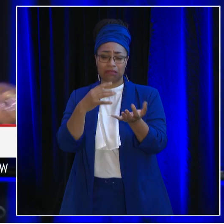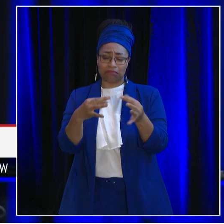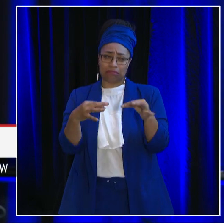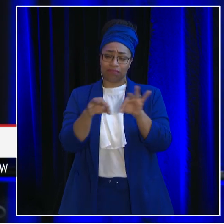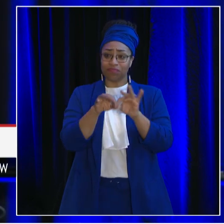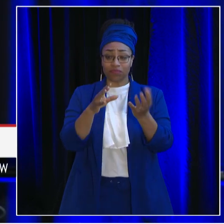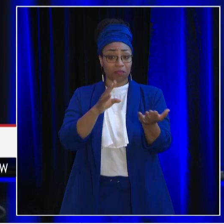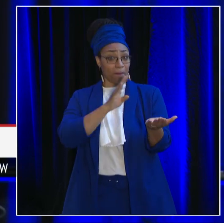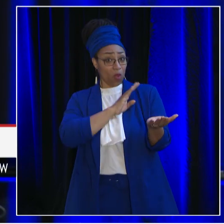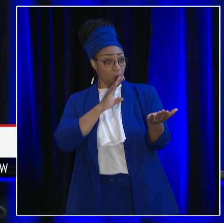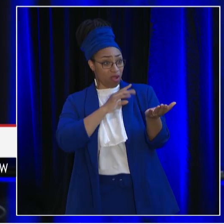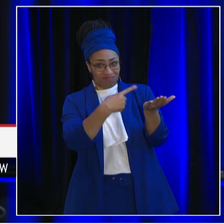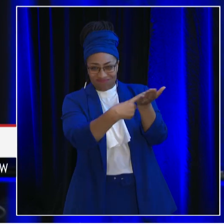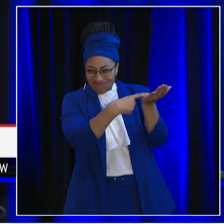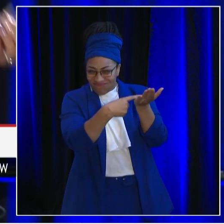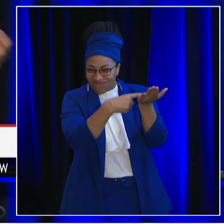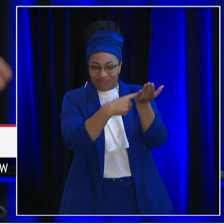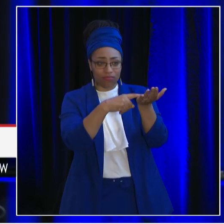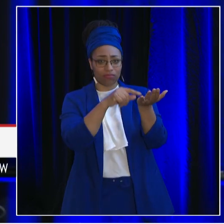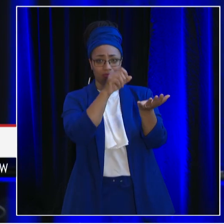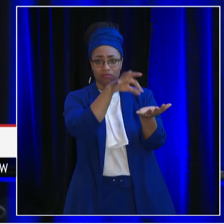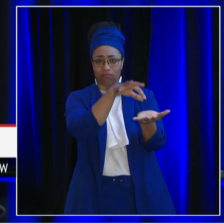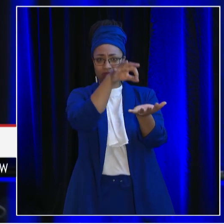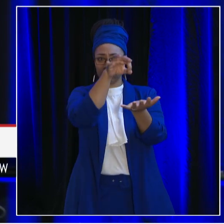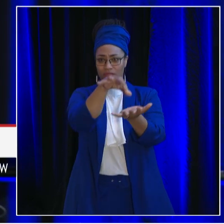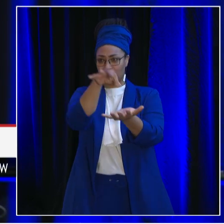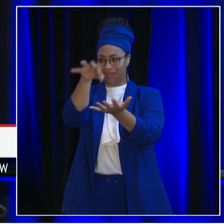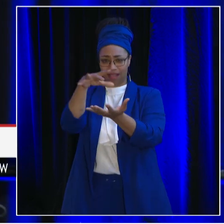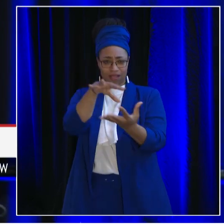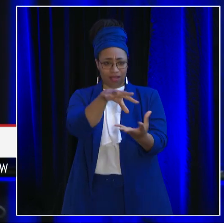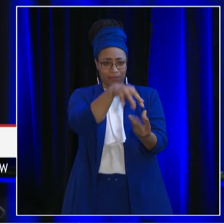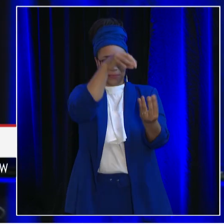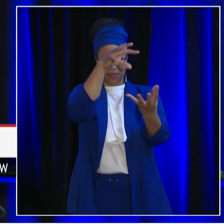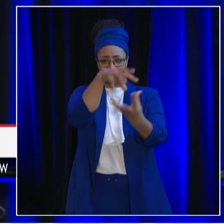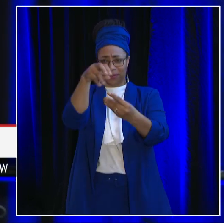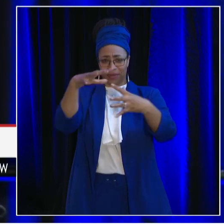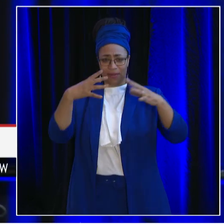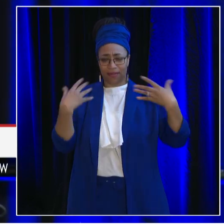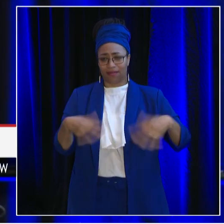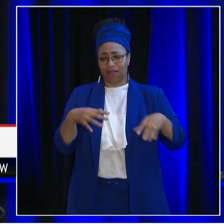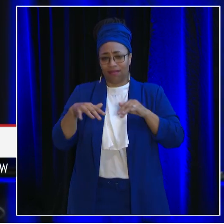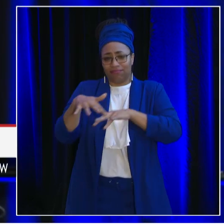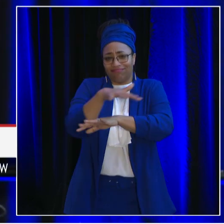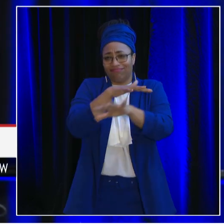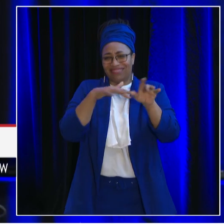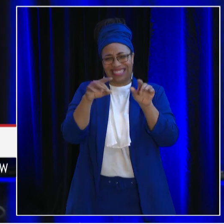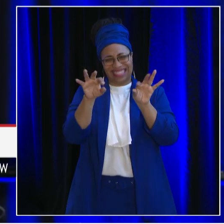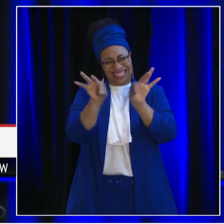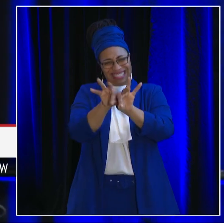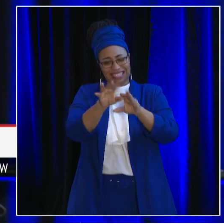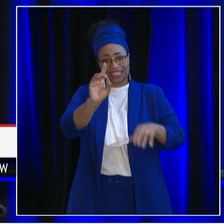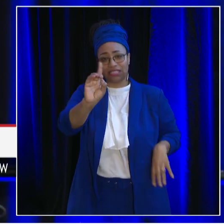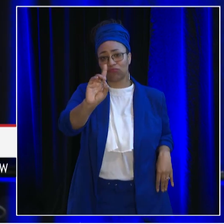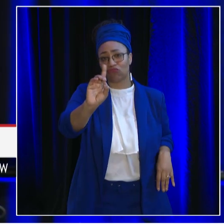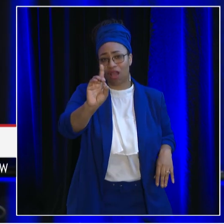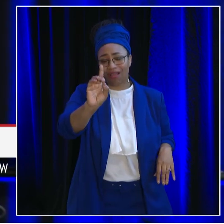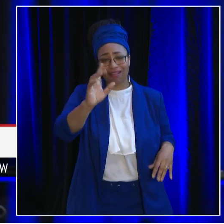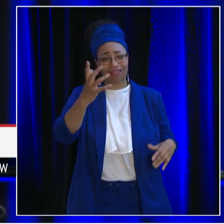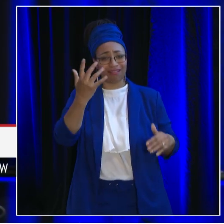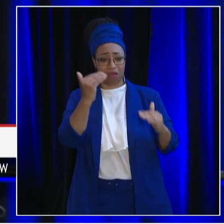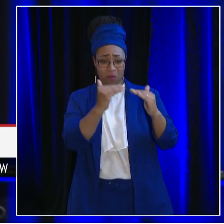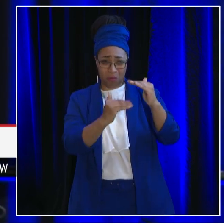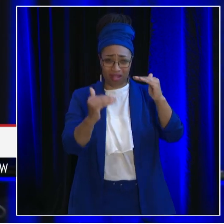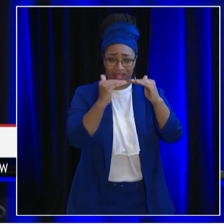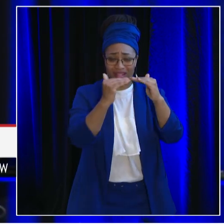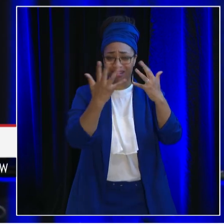that spirit, the spirit of the principles of our democracy, the spirit of equality, of equity, of liberty, of justice, that we